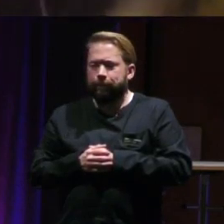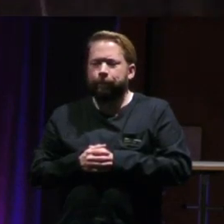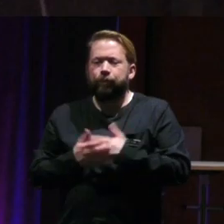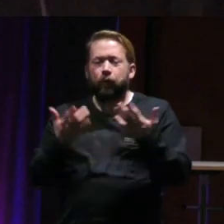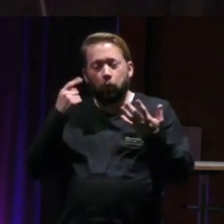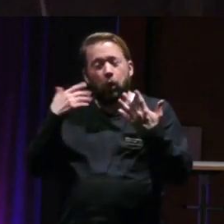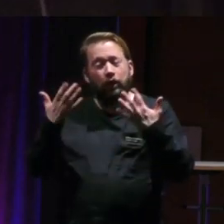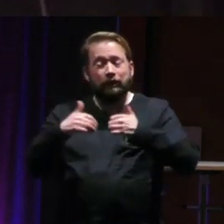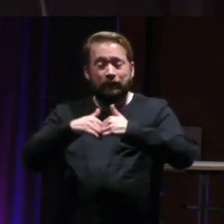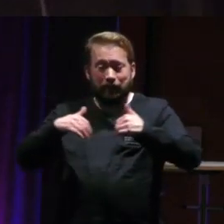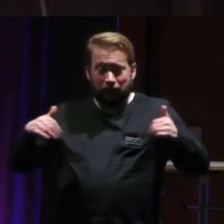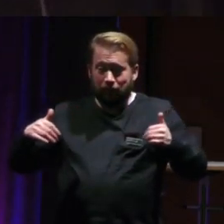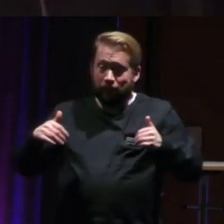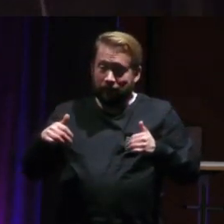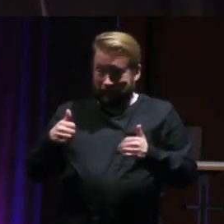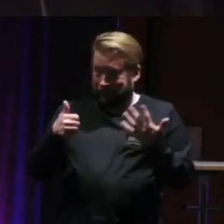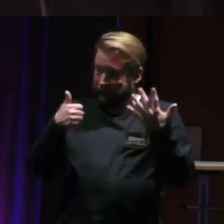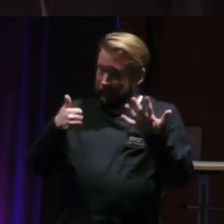now.